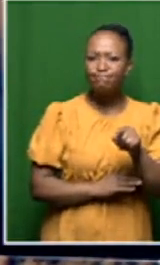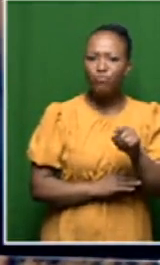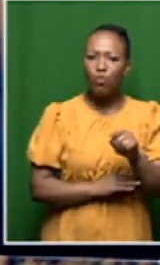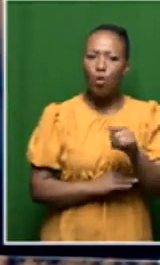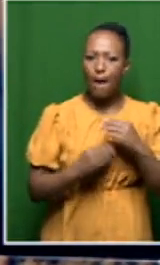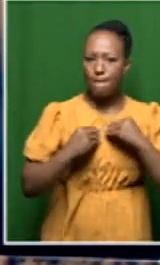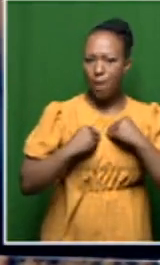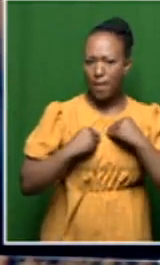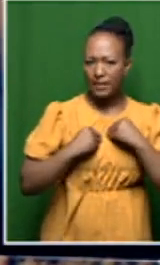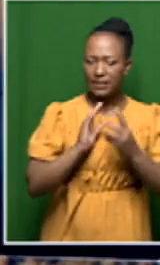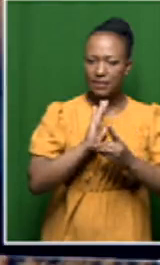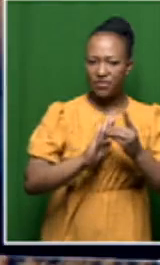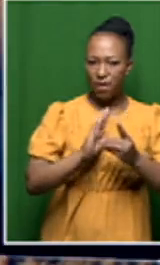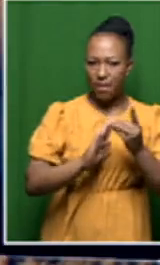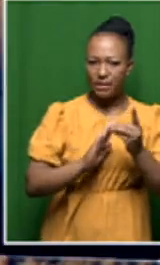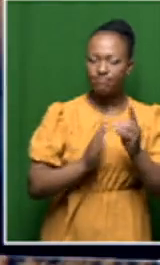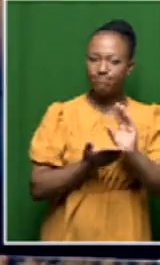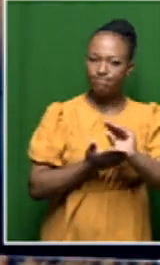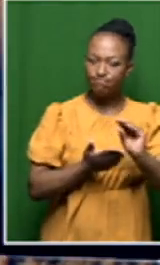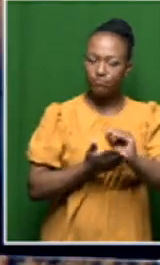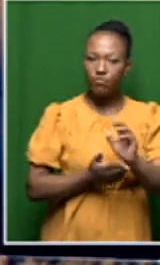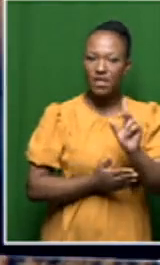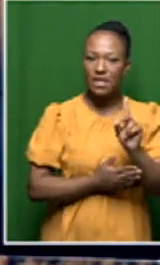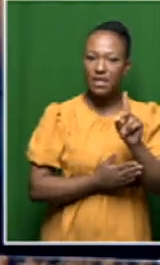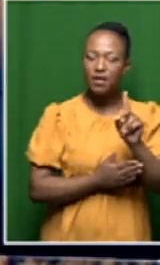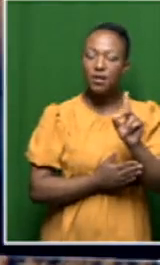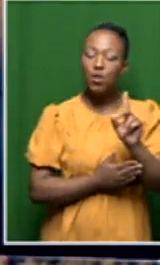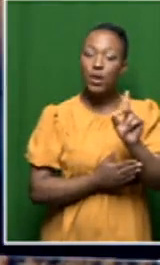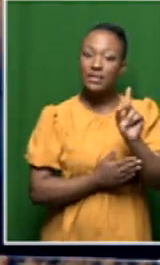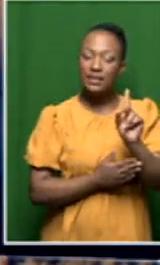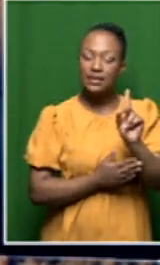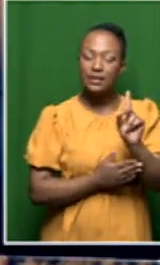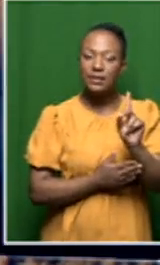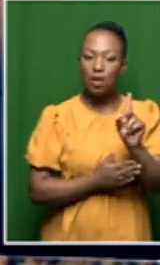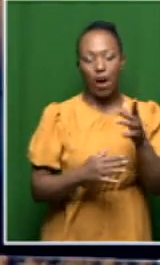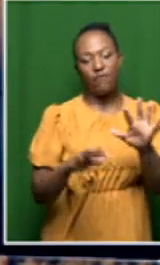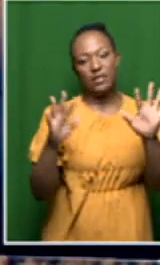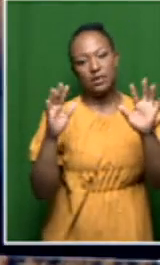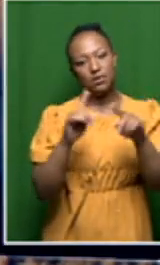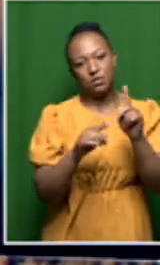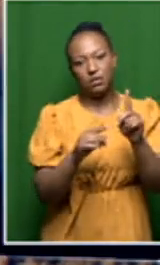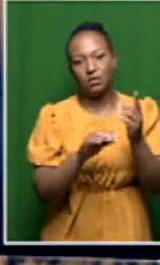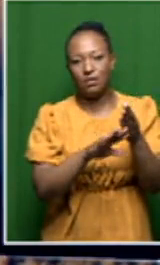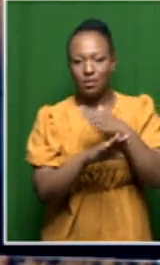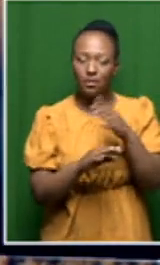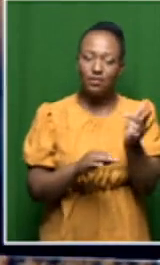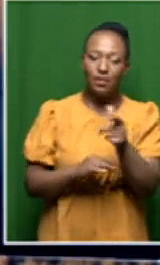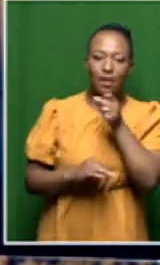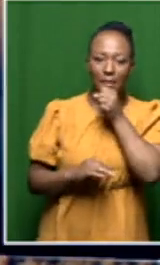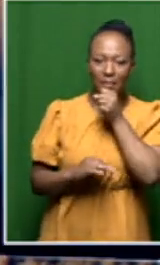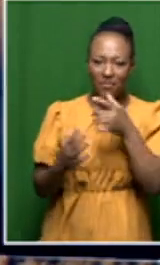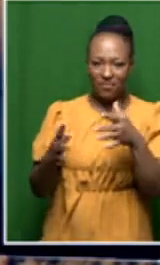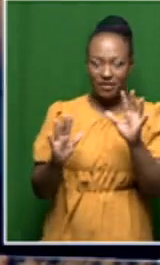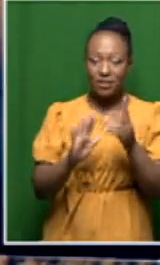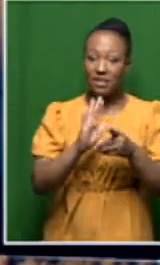Conference. So it aims to bring together, as we had indicated in the previous crossing, experts in the property